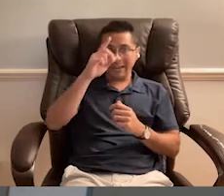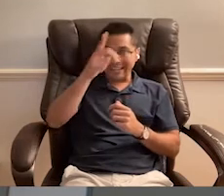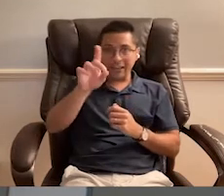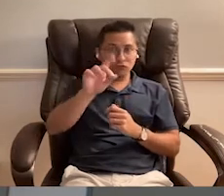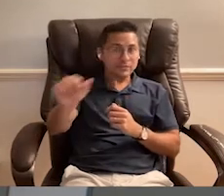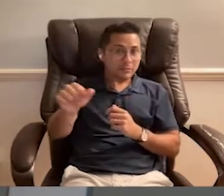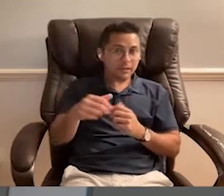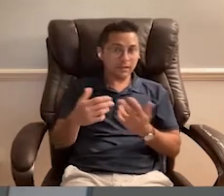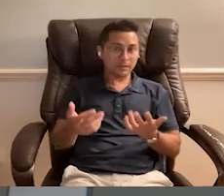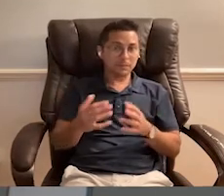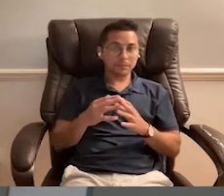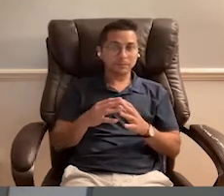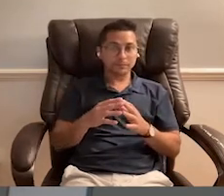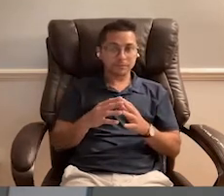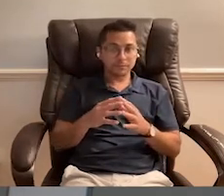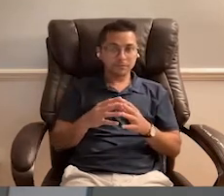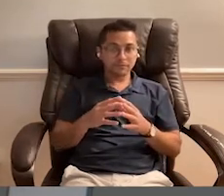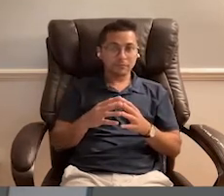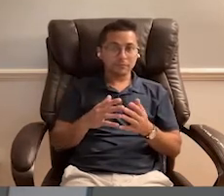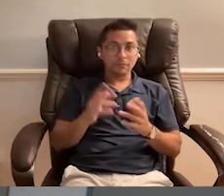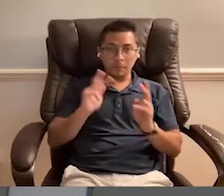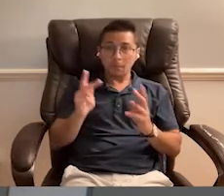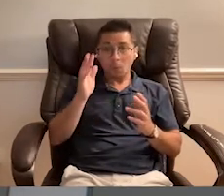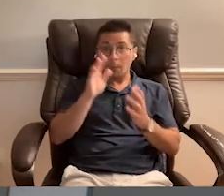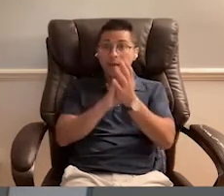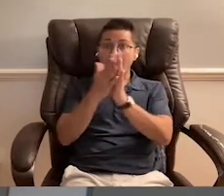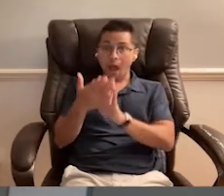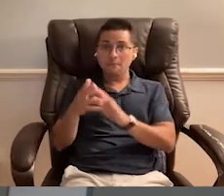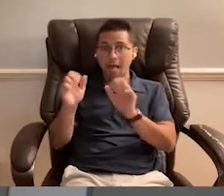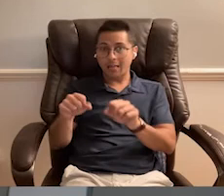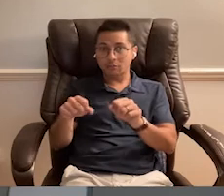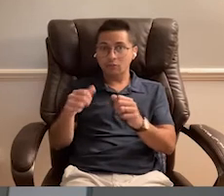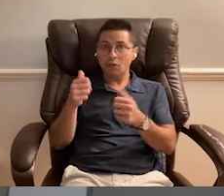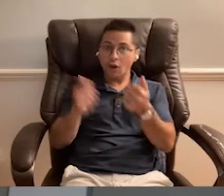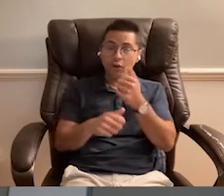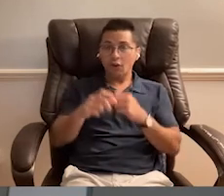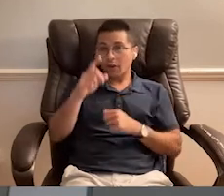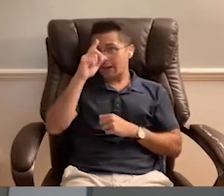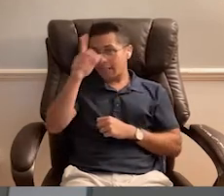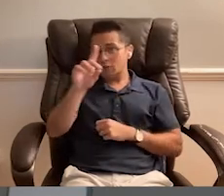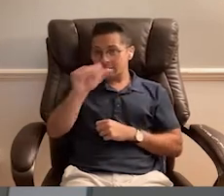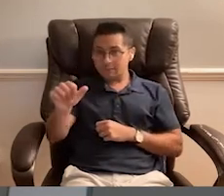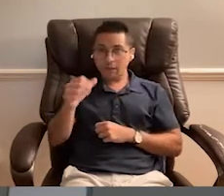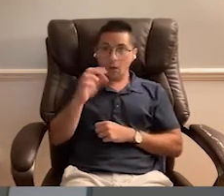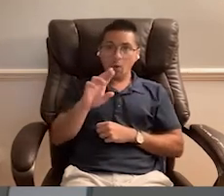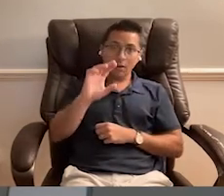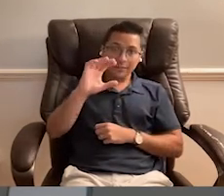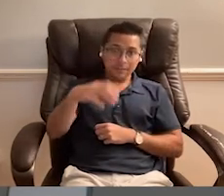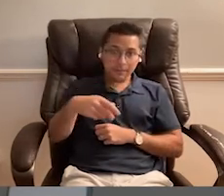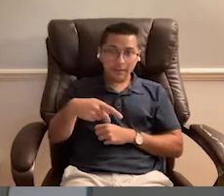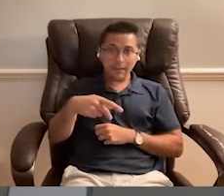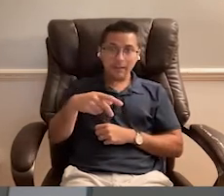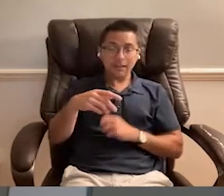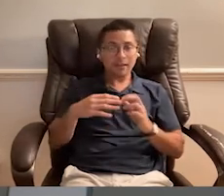cerebral palsy, or him or her having intellectual disability. So you know, he will become eligible under the intellectual